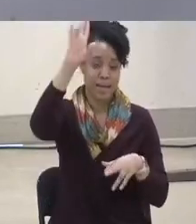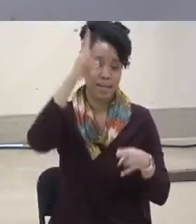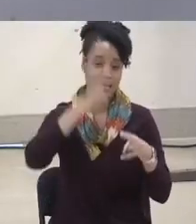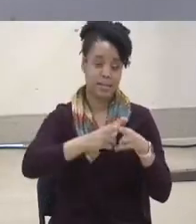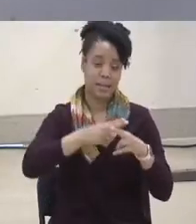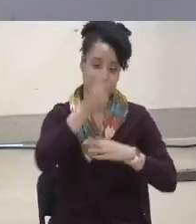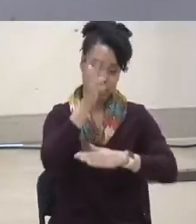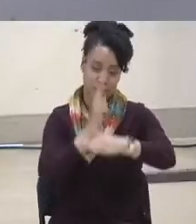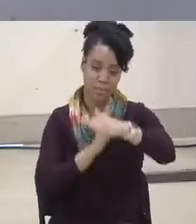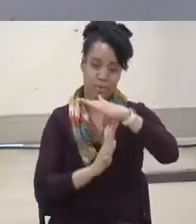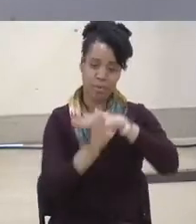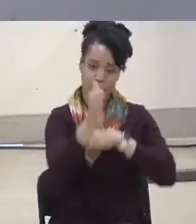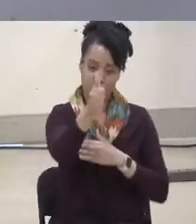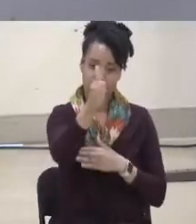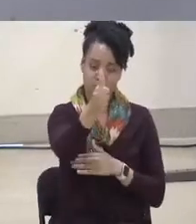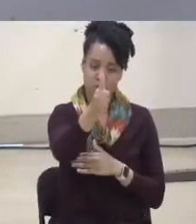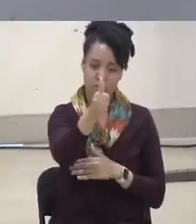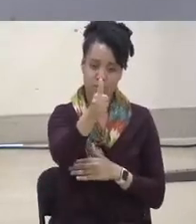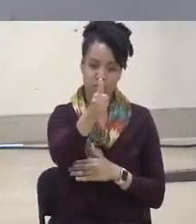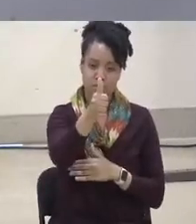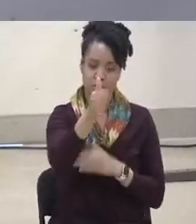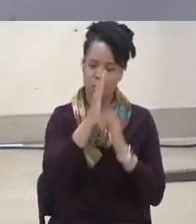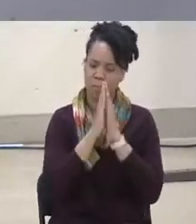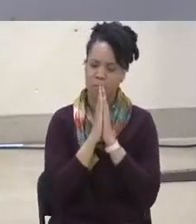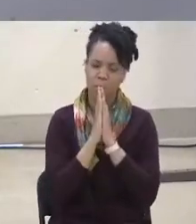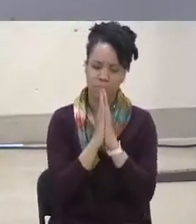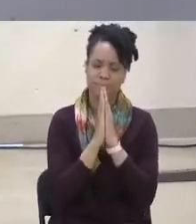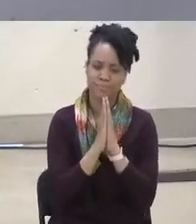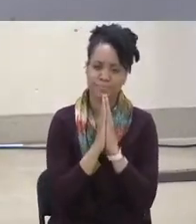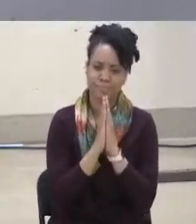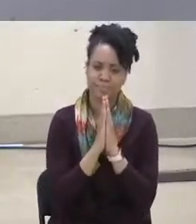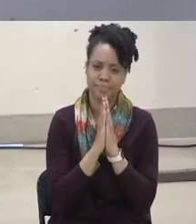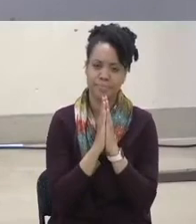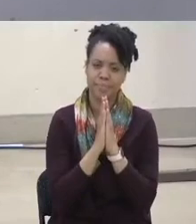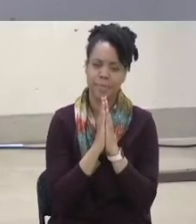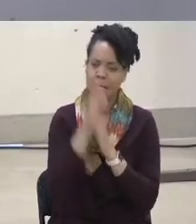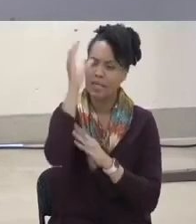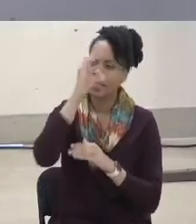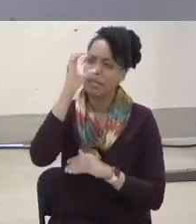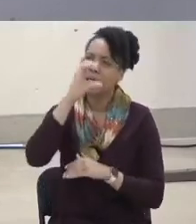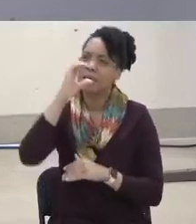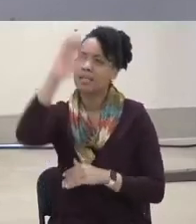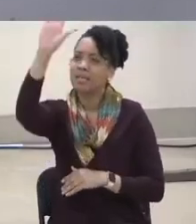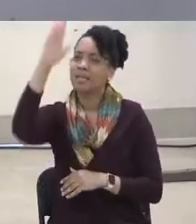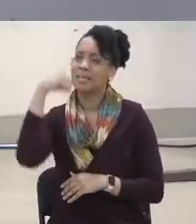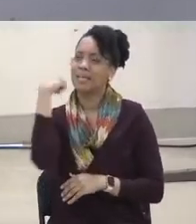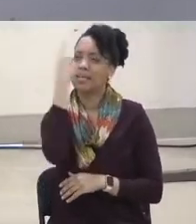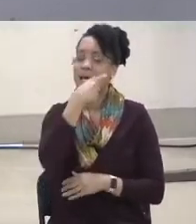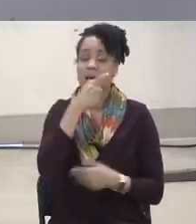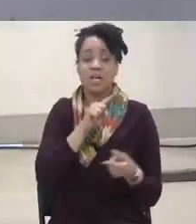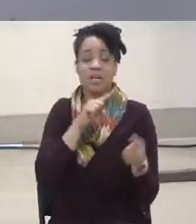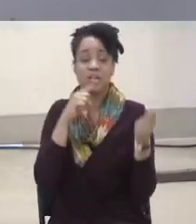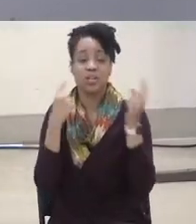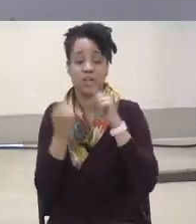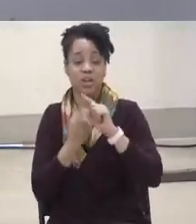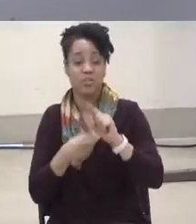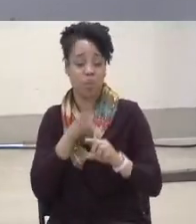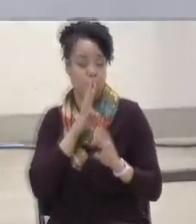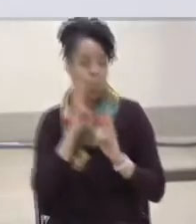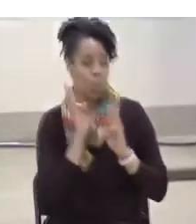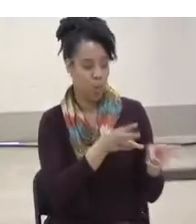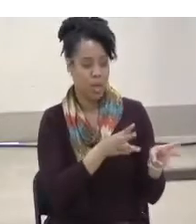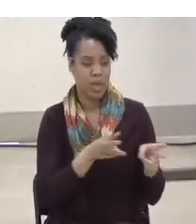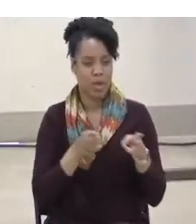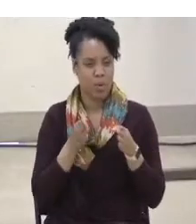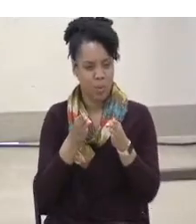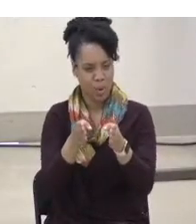yourselves, Si tú que eres llamado por su nombre te Pray. humillas, oras, seek his face, buscas su rostro, turn from your wicked ways, te